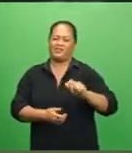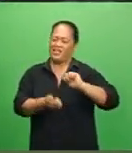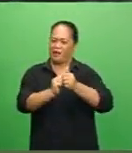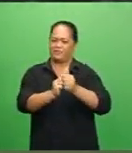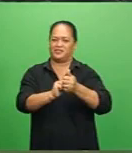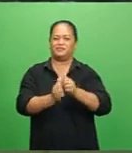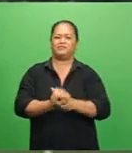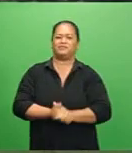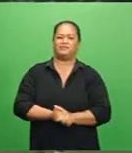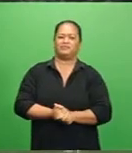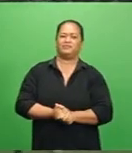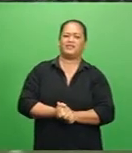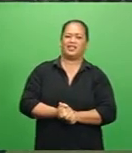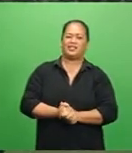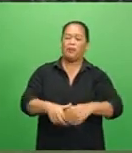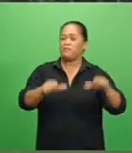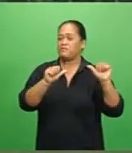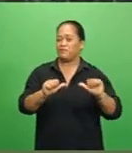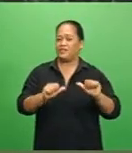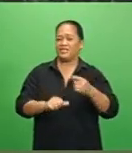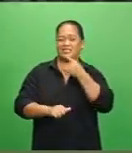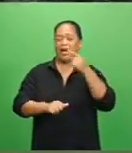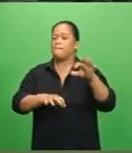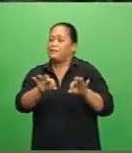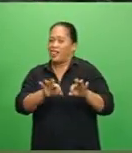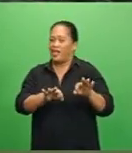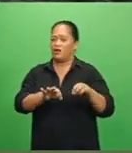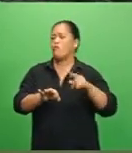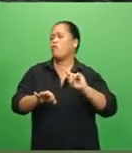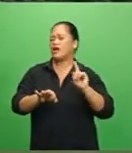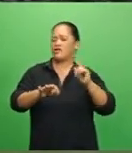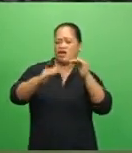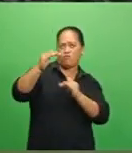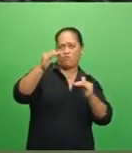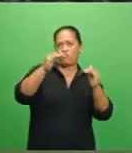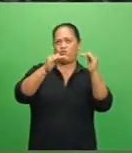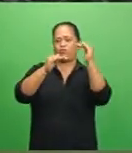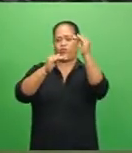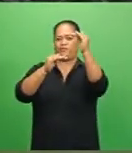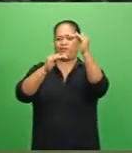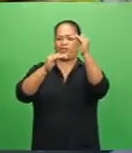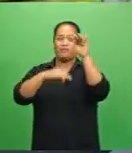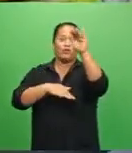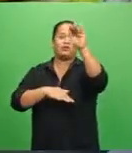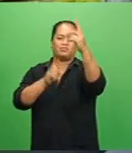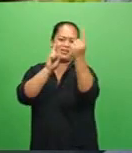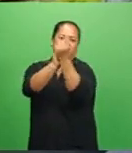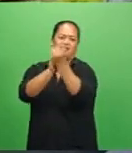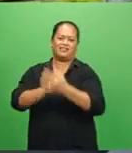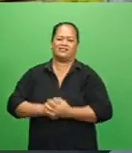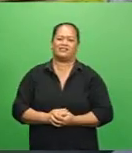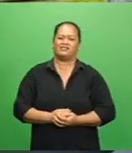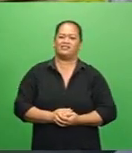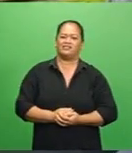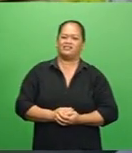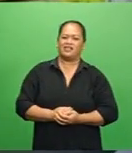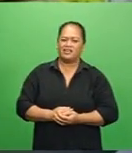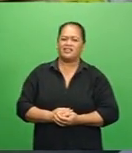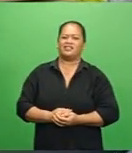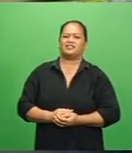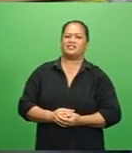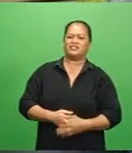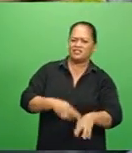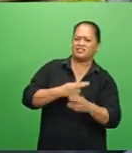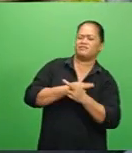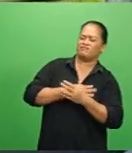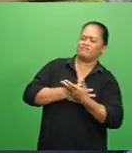says their plan is to move the country up the ranks in the upcoming meet. Respective affiliates, they run their own